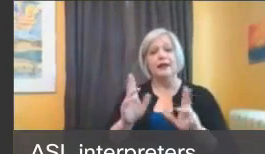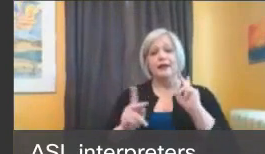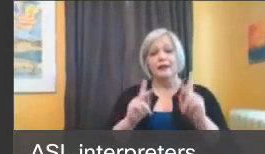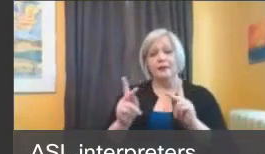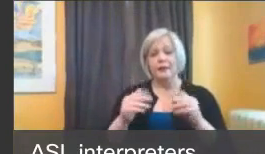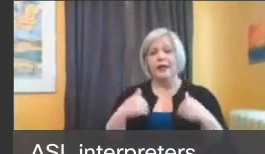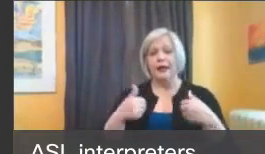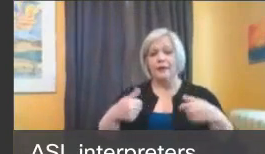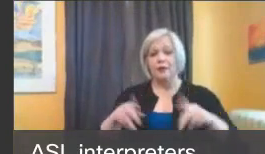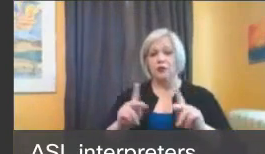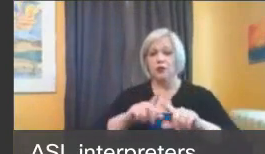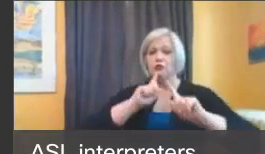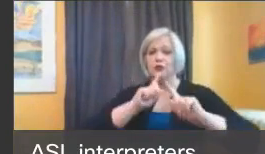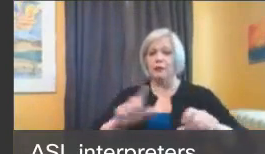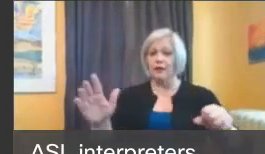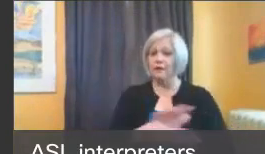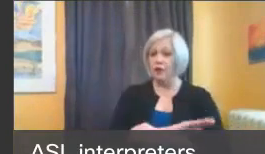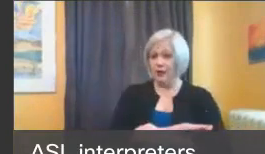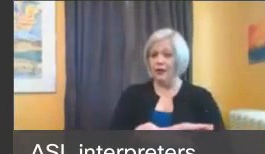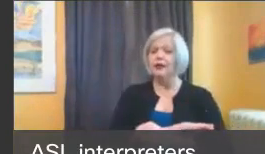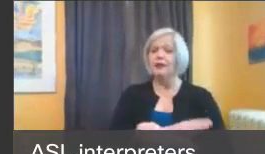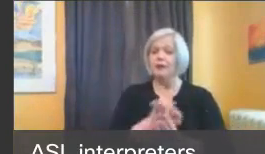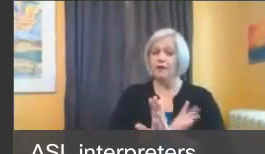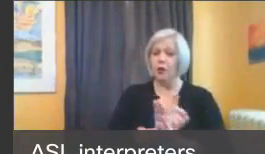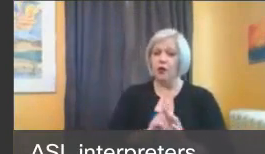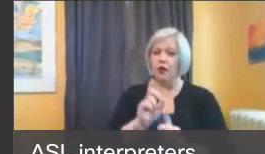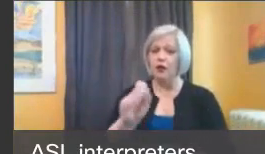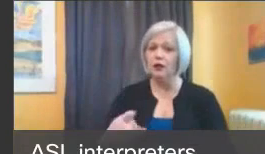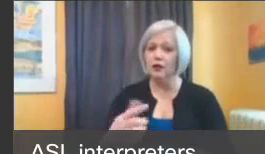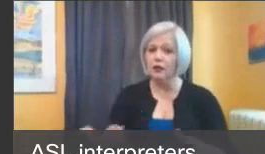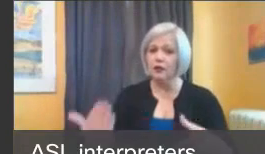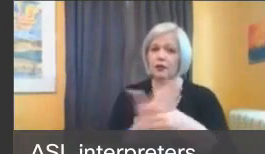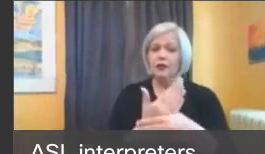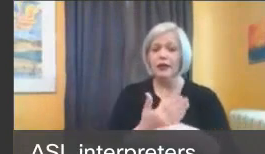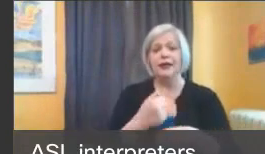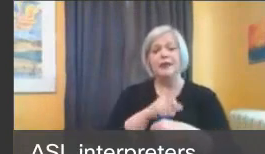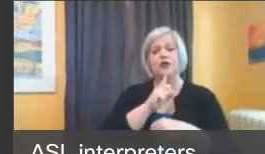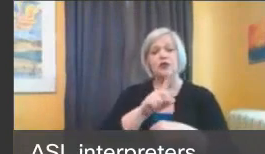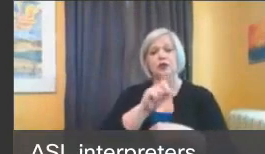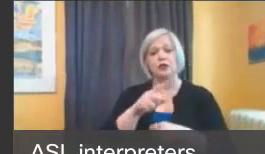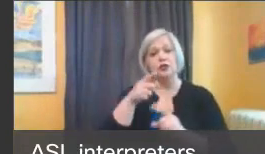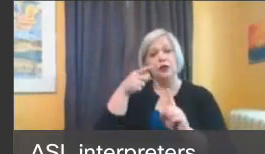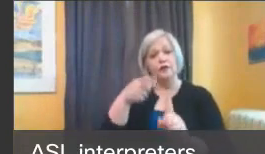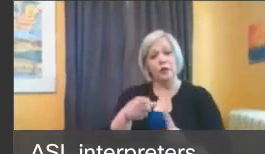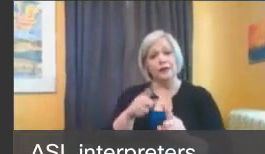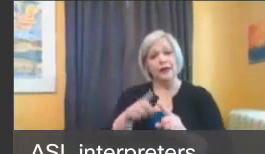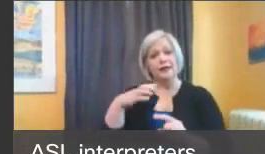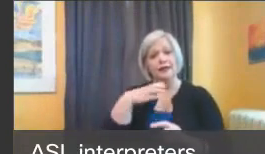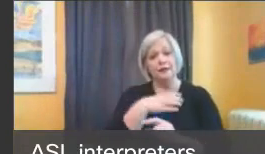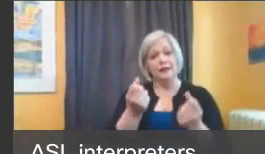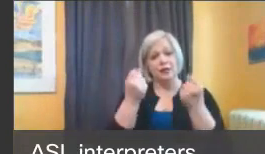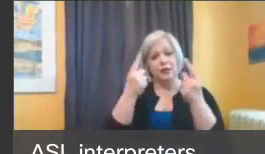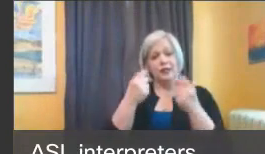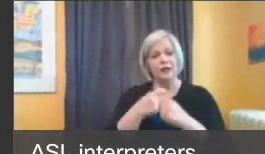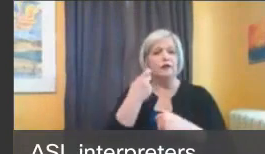to respond fully and keep our questions focused on the committee's understanding of